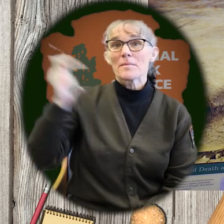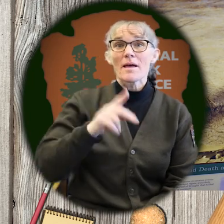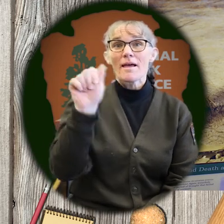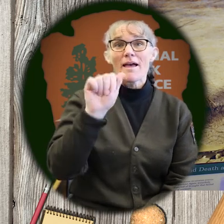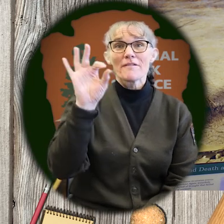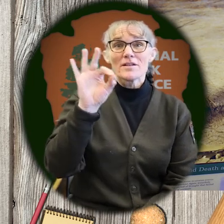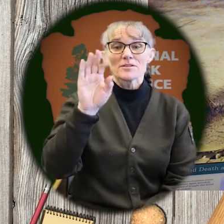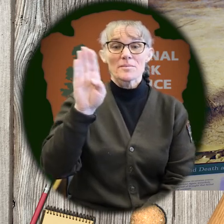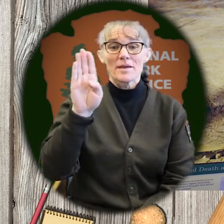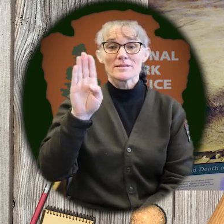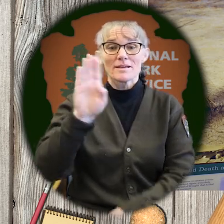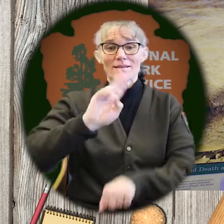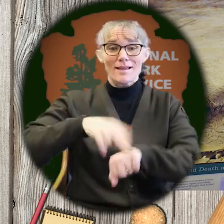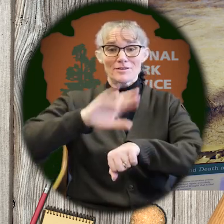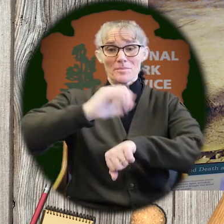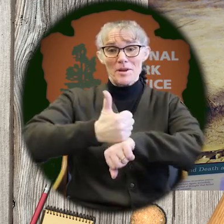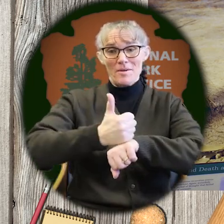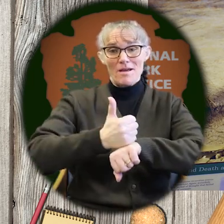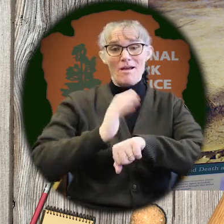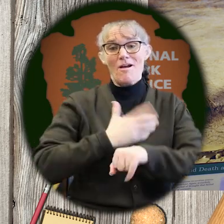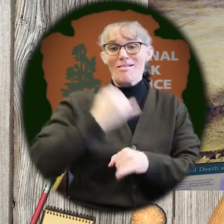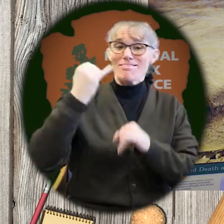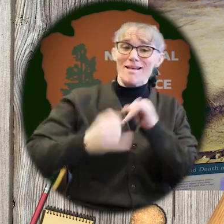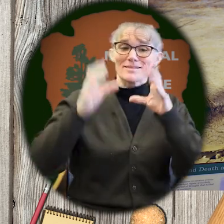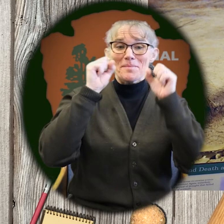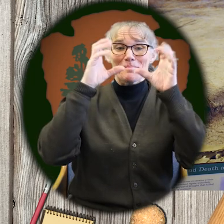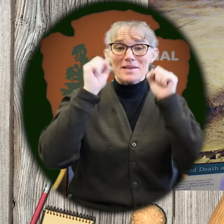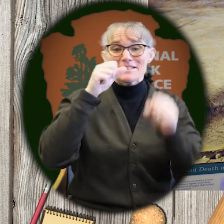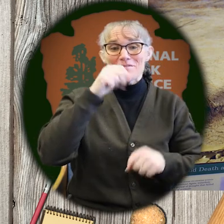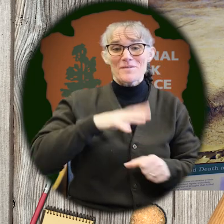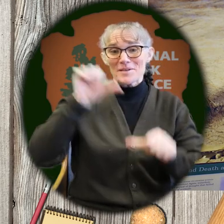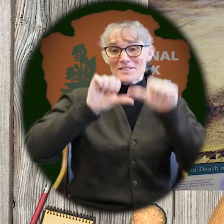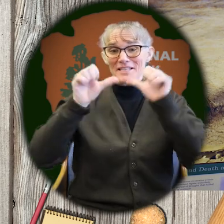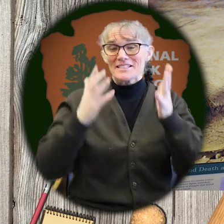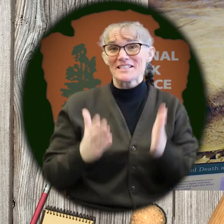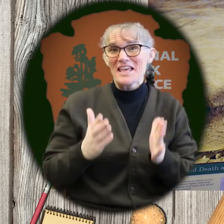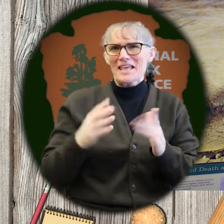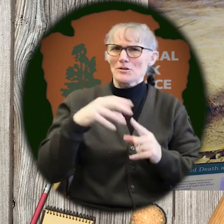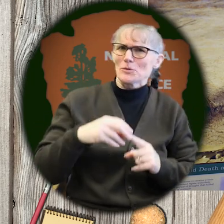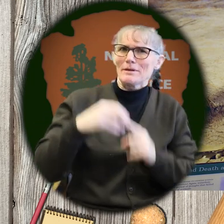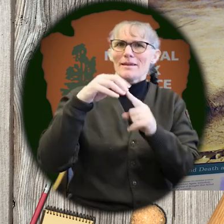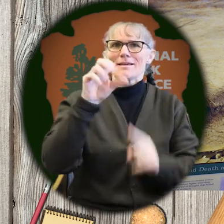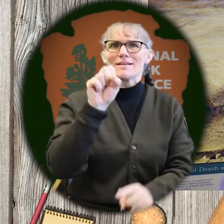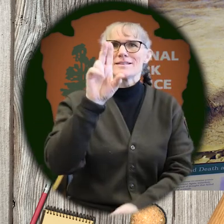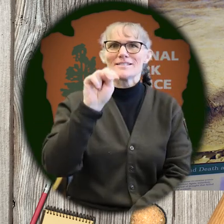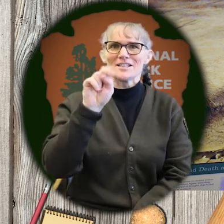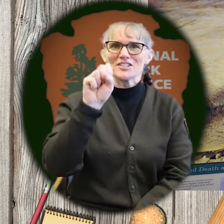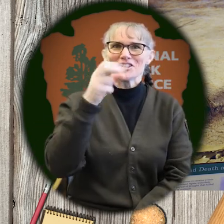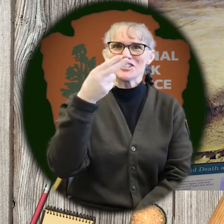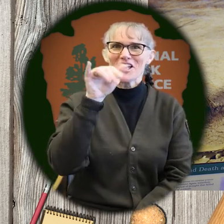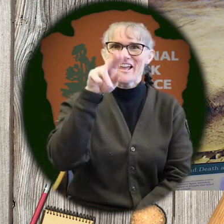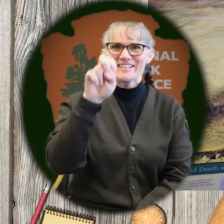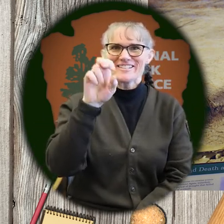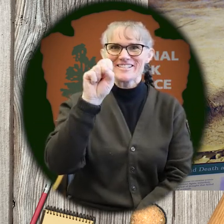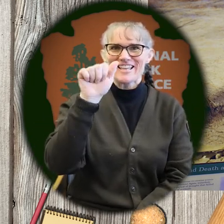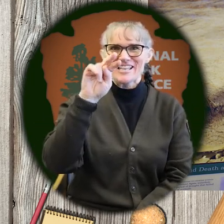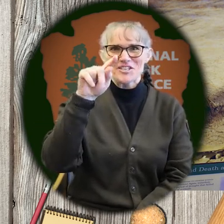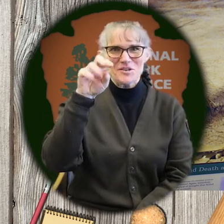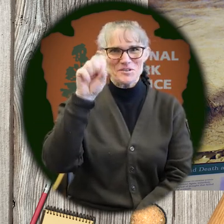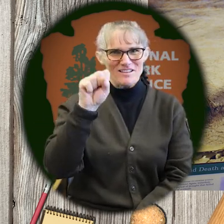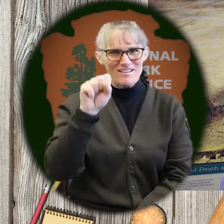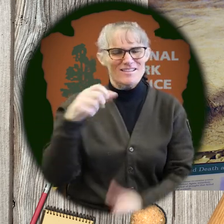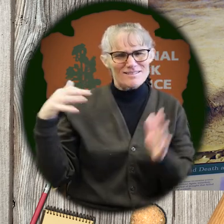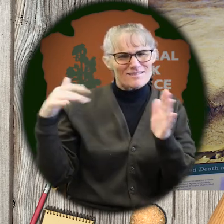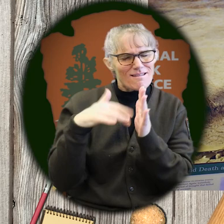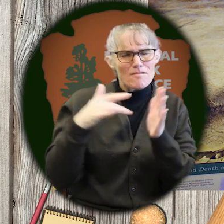Welcome back to Agate Fossil Beds National Monument. Our last amazing female paleontologist today is the one and only Sunshyne Santos. She is